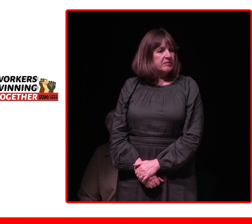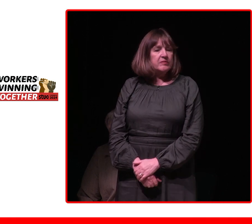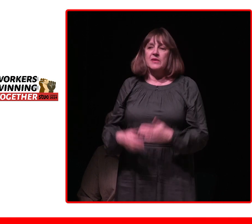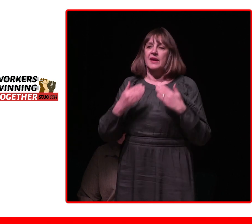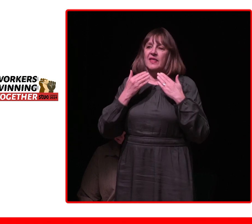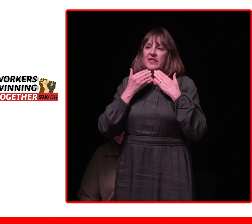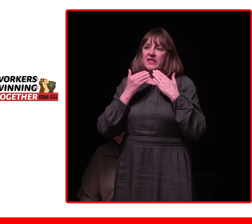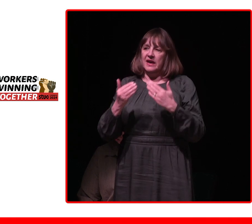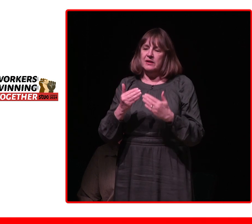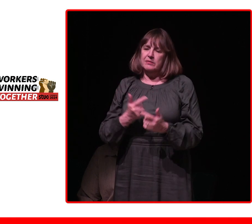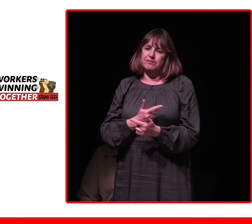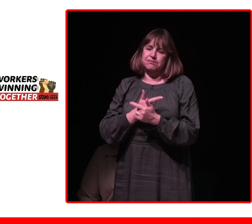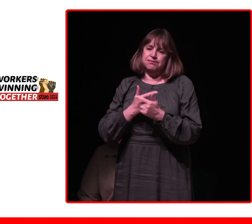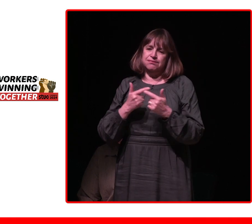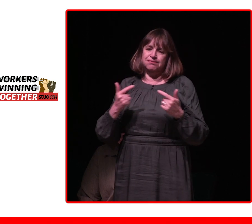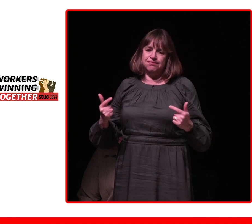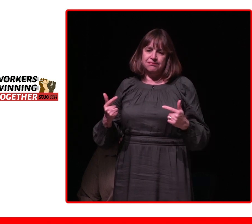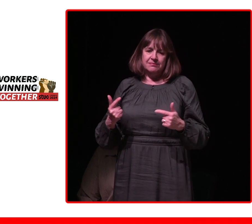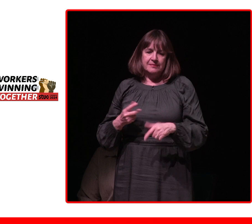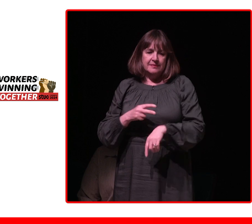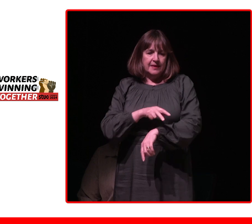Thank you so much, Ambassador,